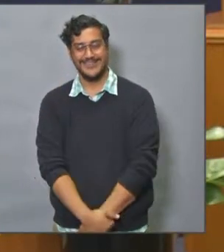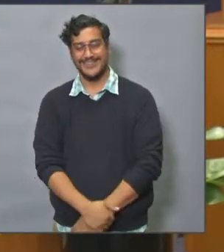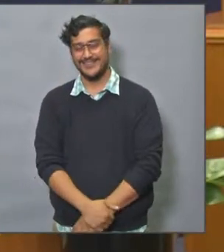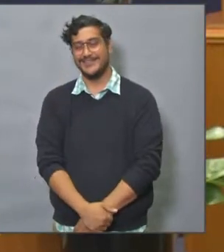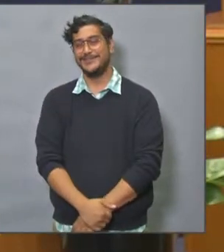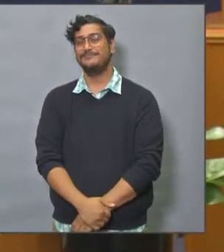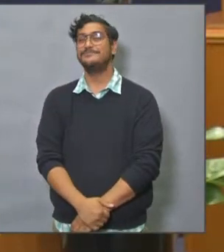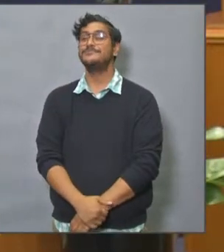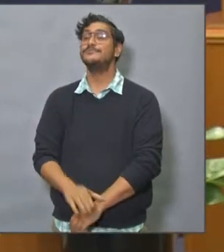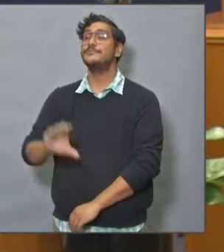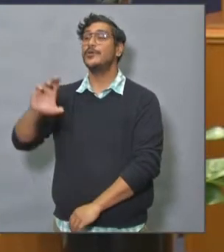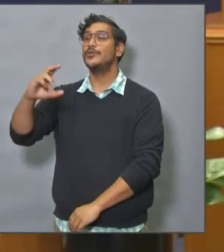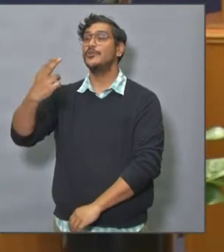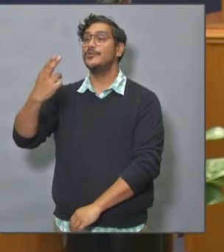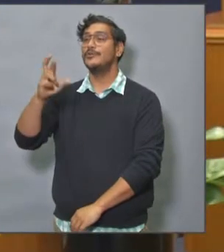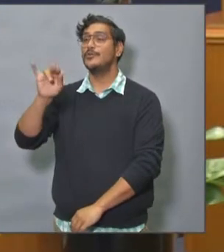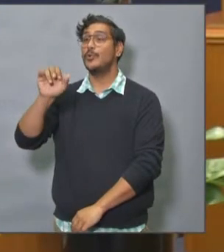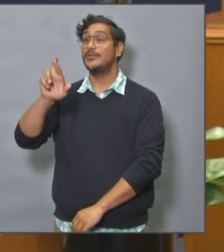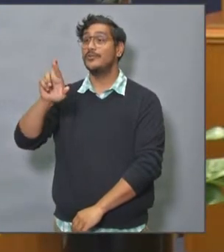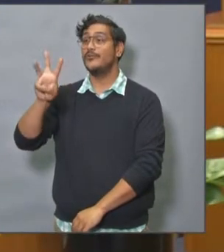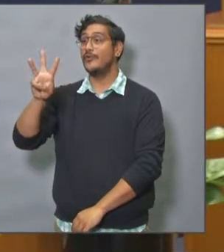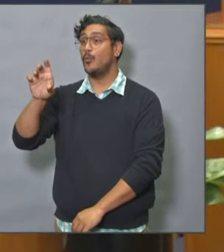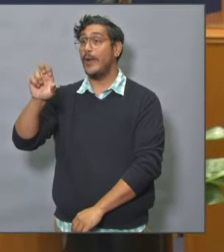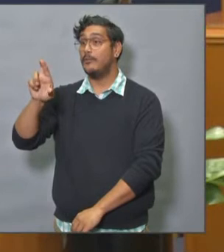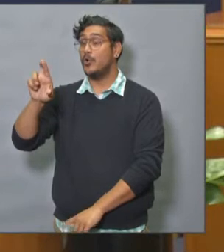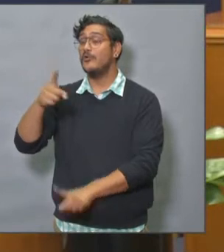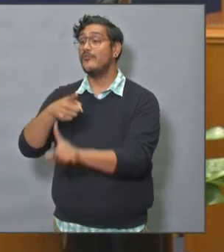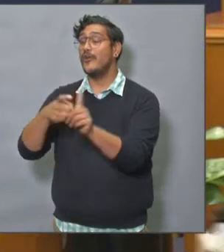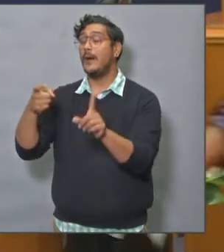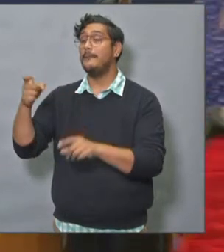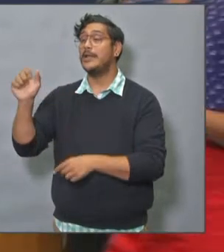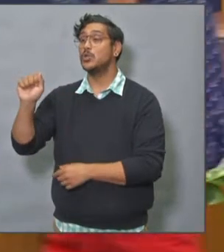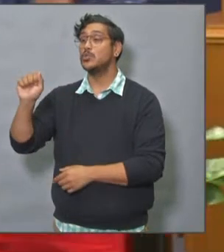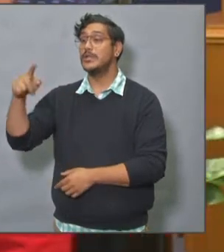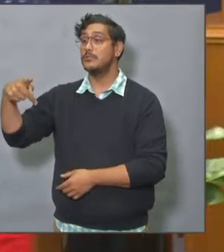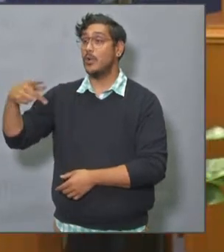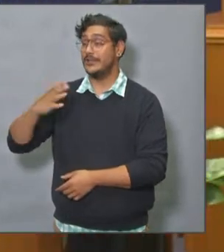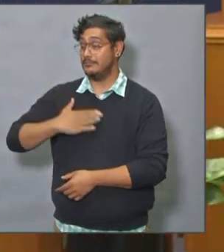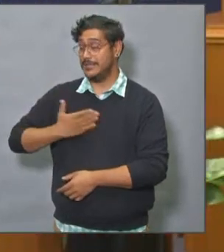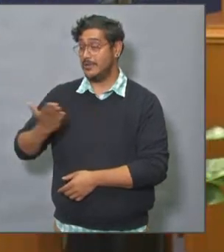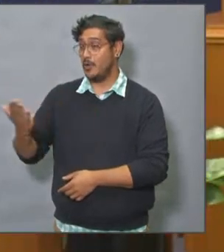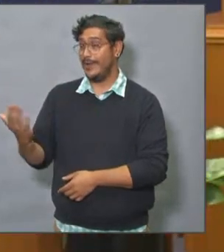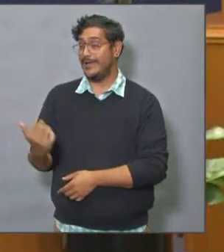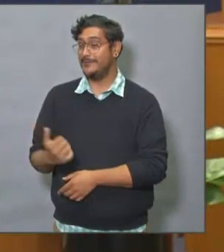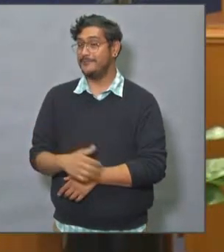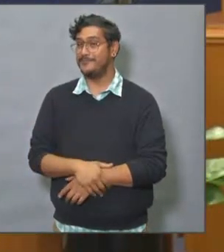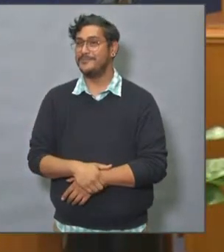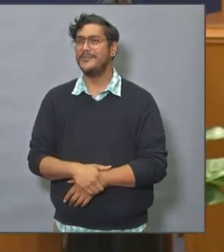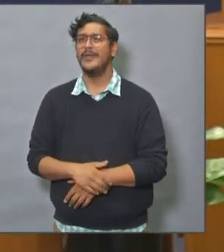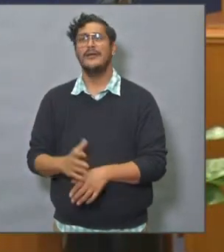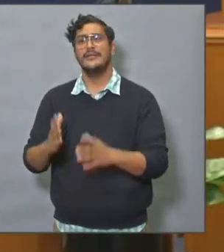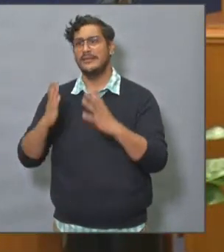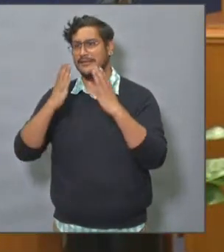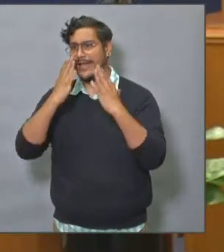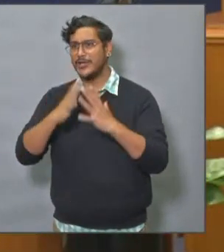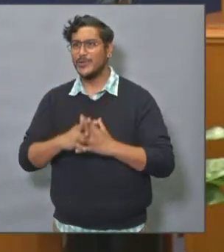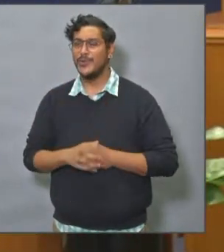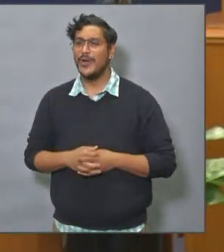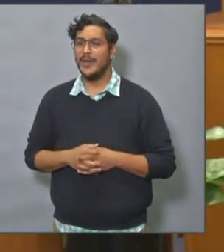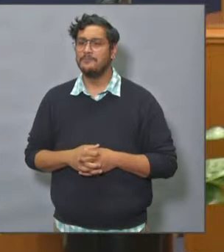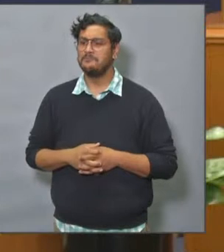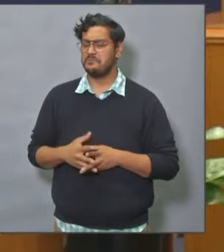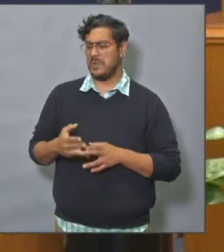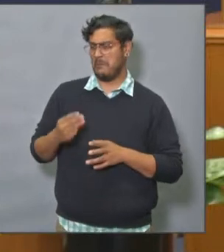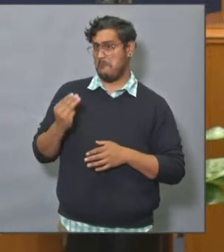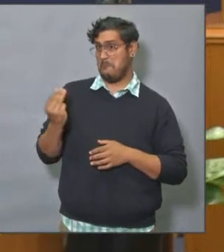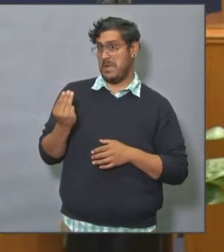Thank you. We'll go to Christopher Weber with the Associated Press. The line is open. Hey, thanks. On Monday,